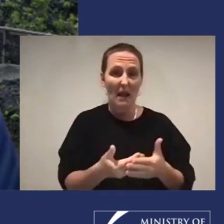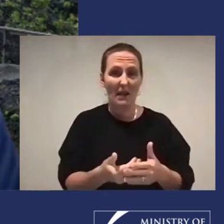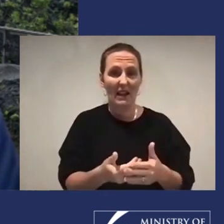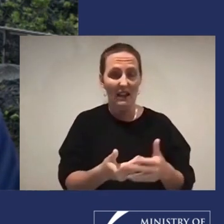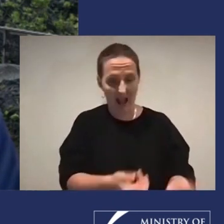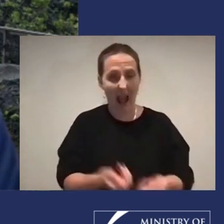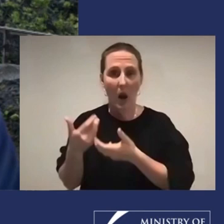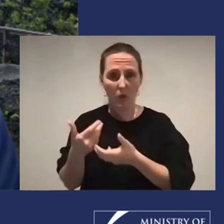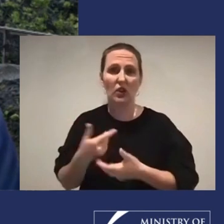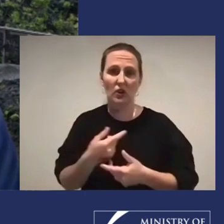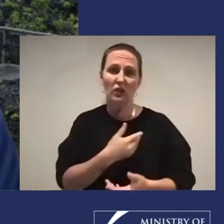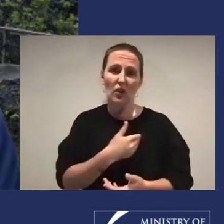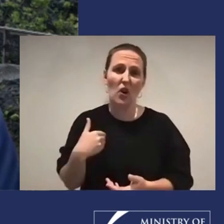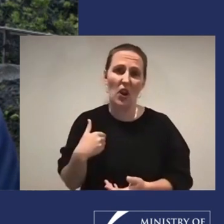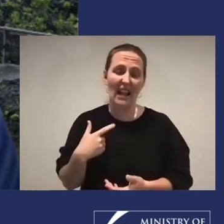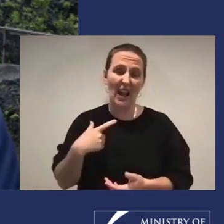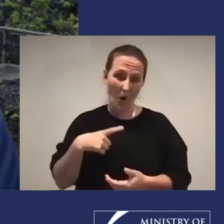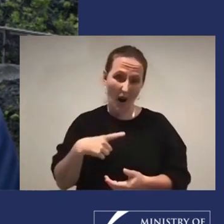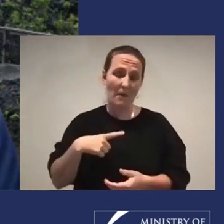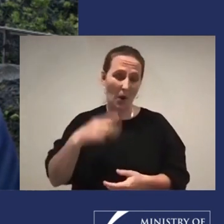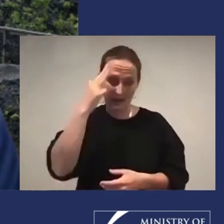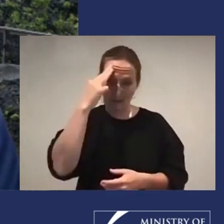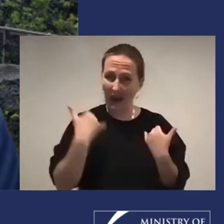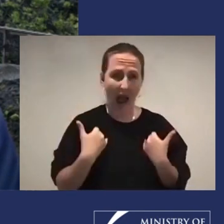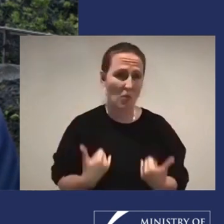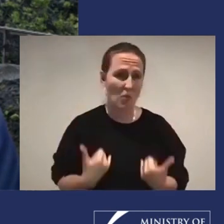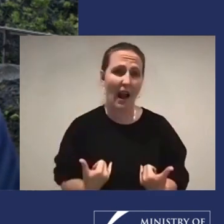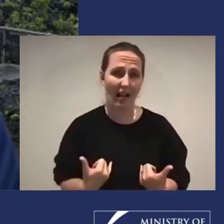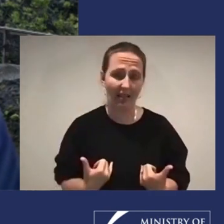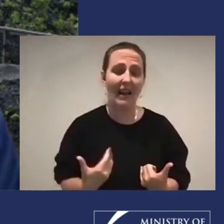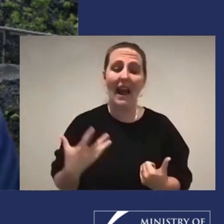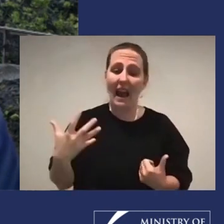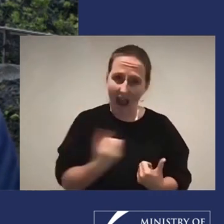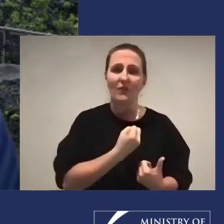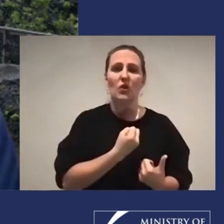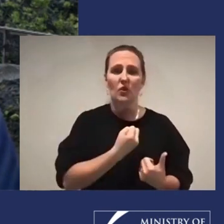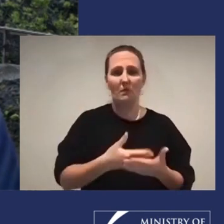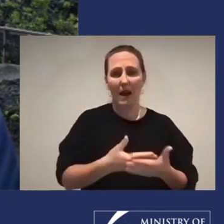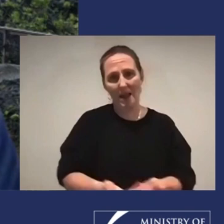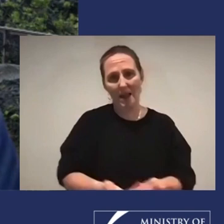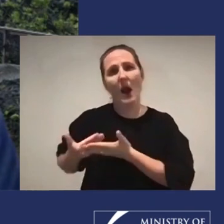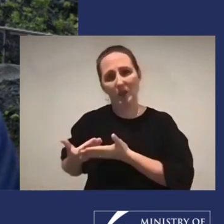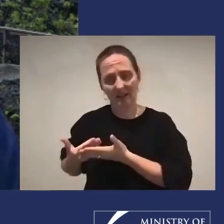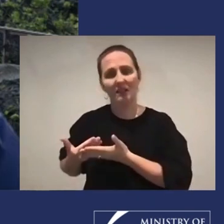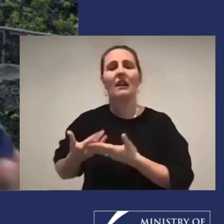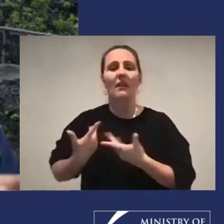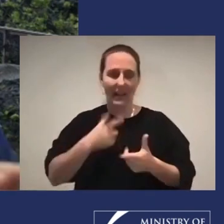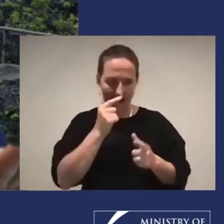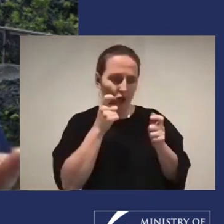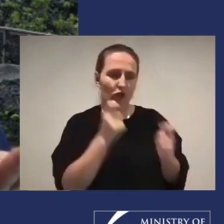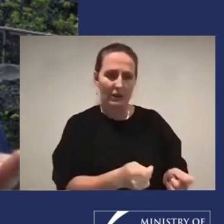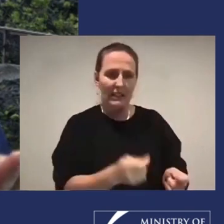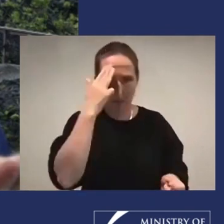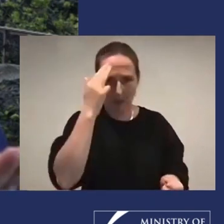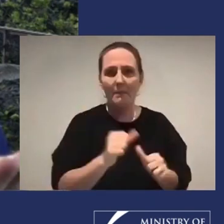so unwell that we had to birth the baby so that we can make mum better as well. So it was quite a difficult